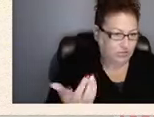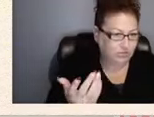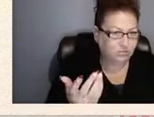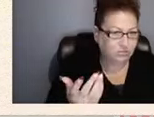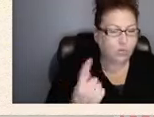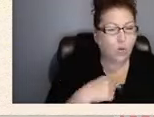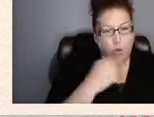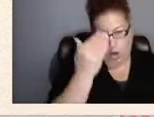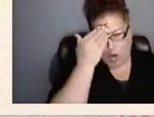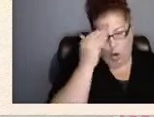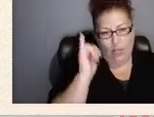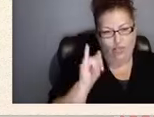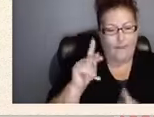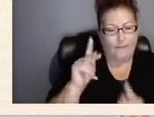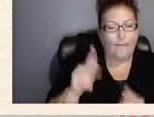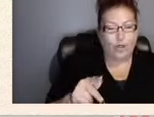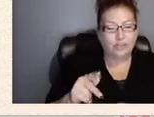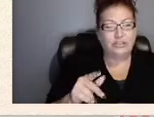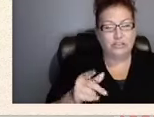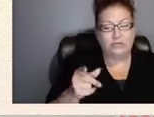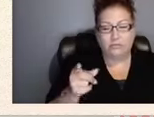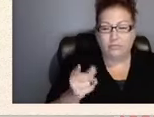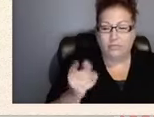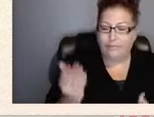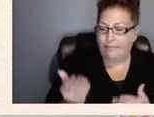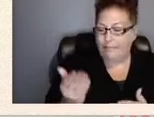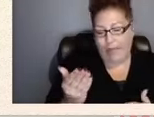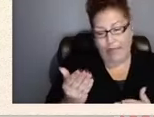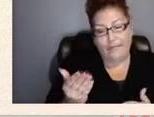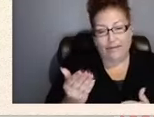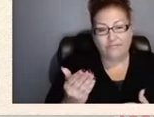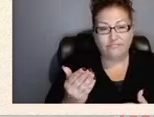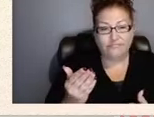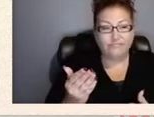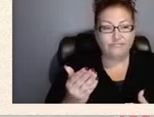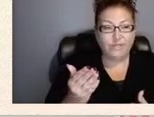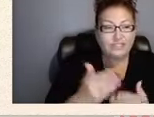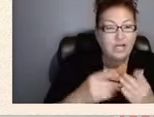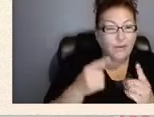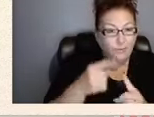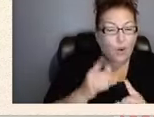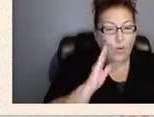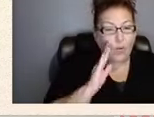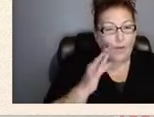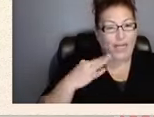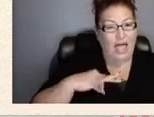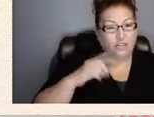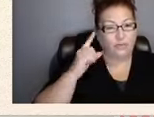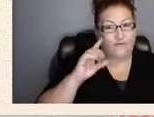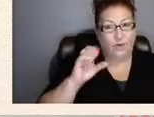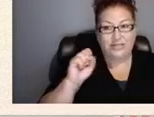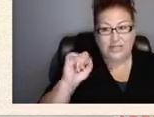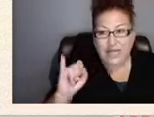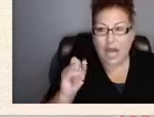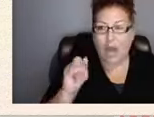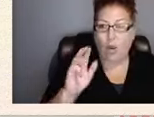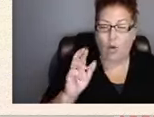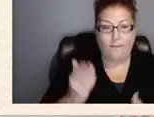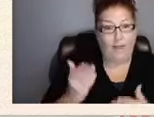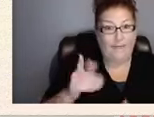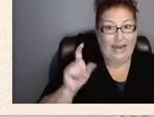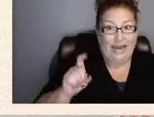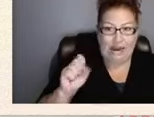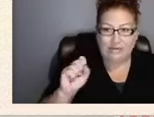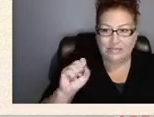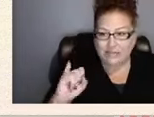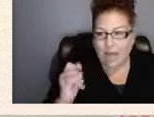person may at some point in their life be eligible for SSI or may need SSI and